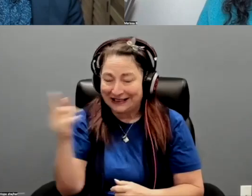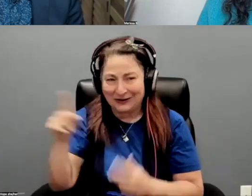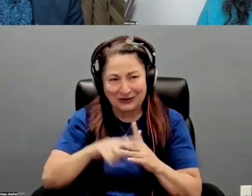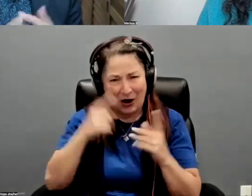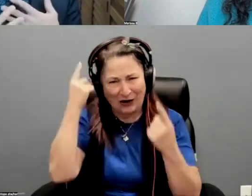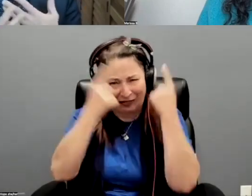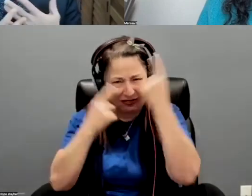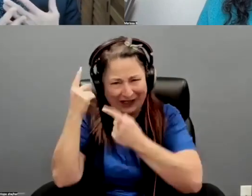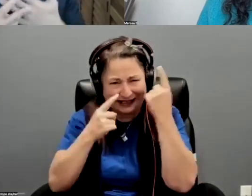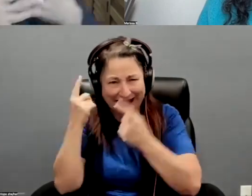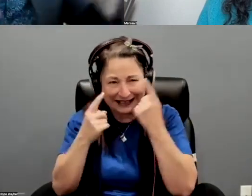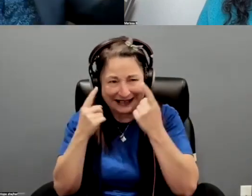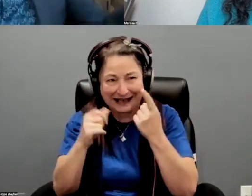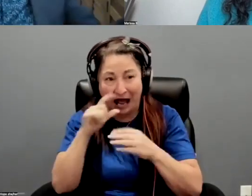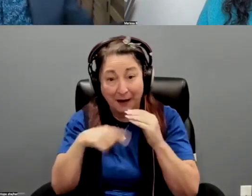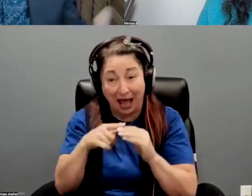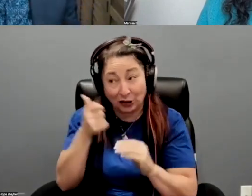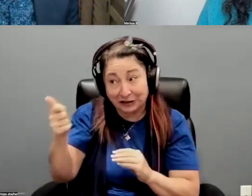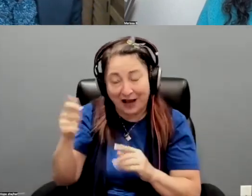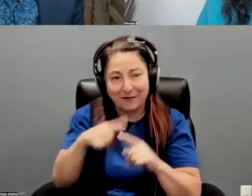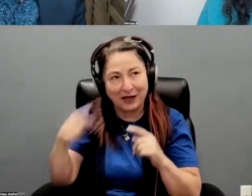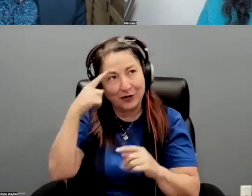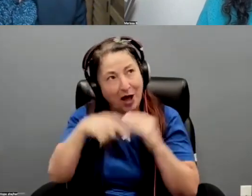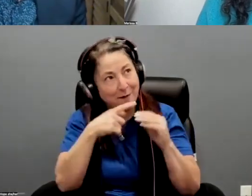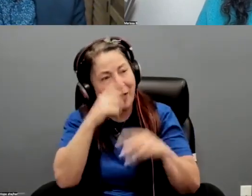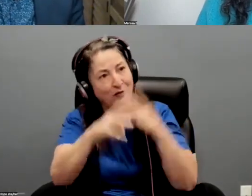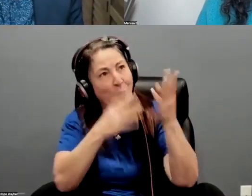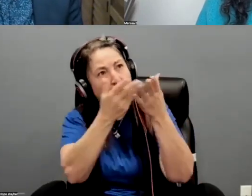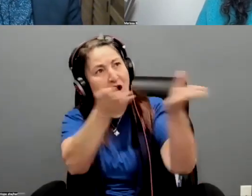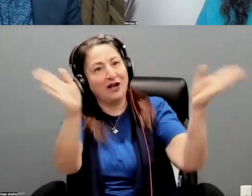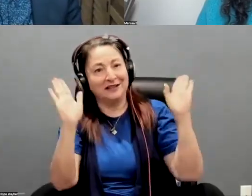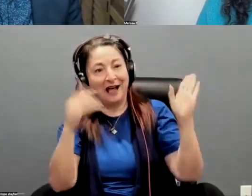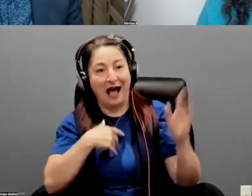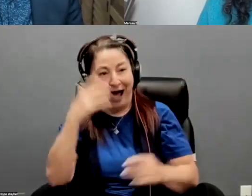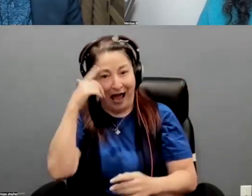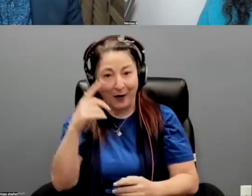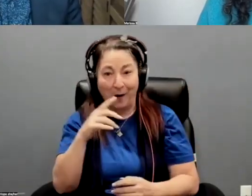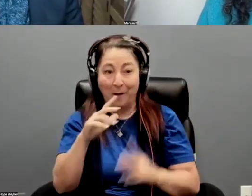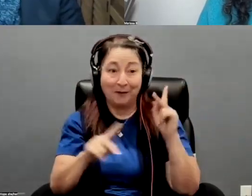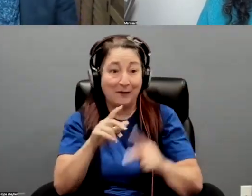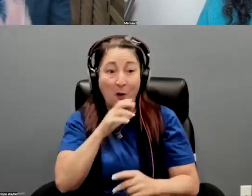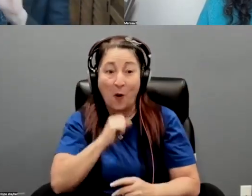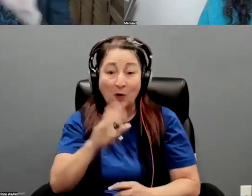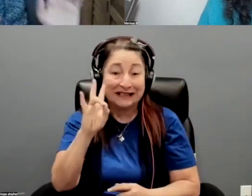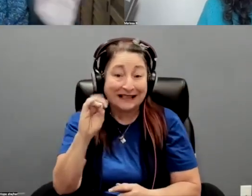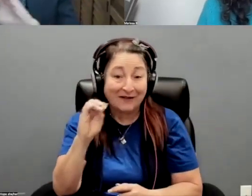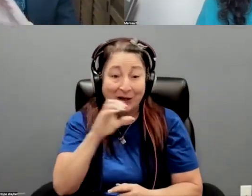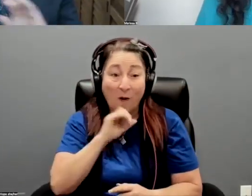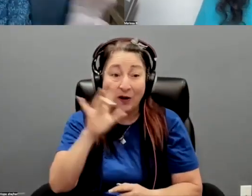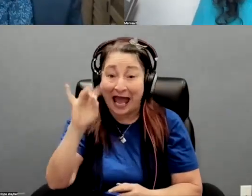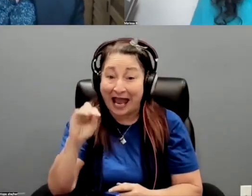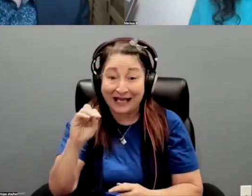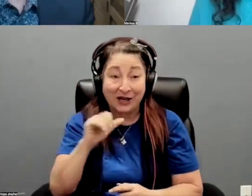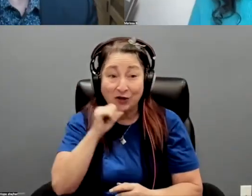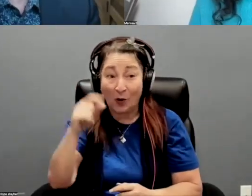thinking not as much about you, but more of the world. And I know 70, 80-year-olds who don't do that. So I don't know